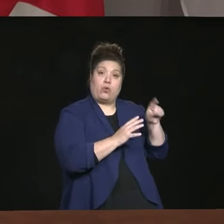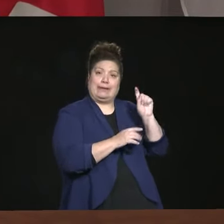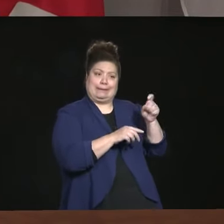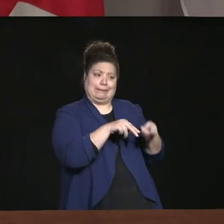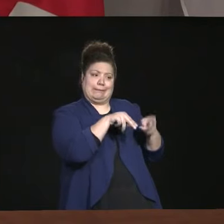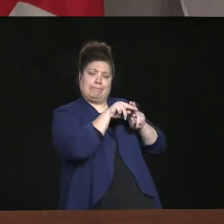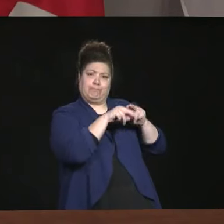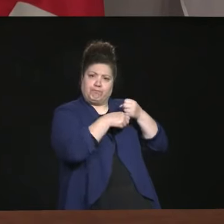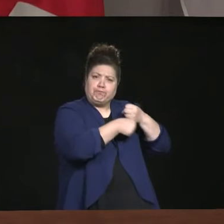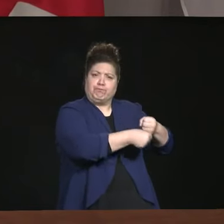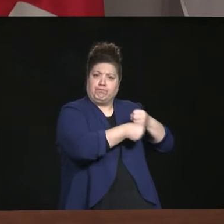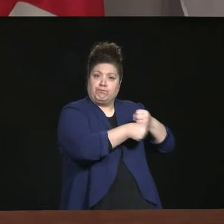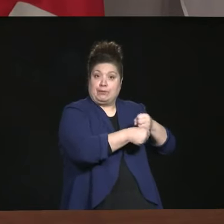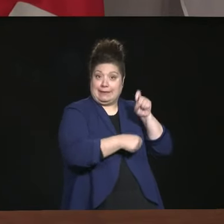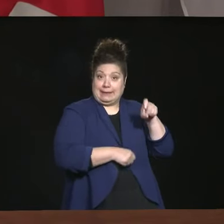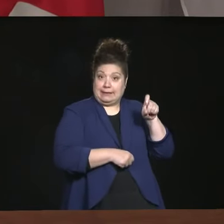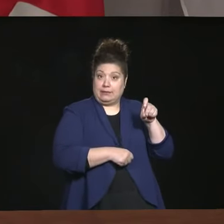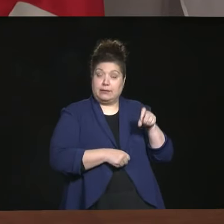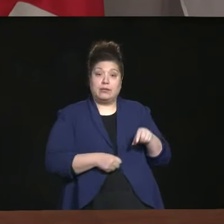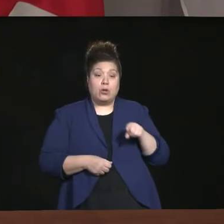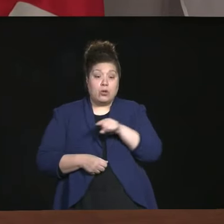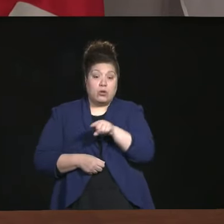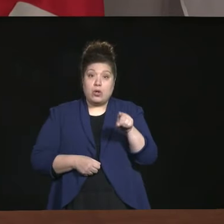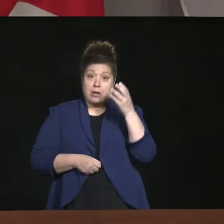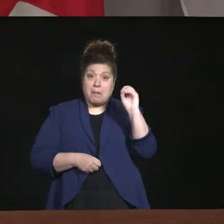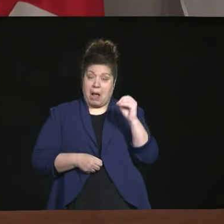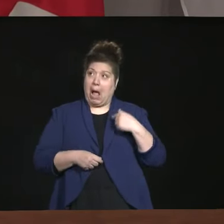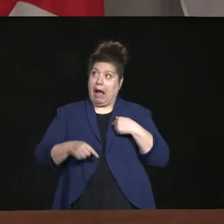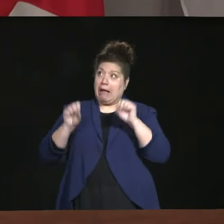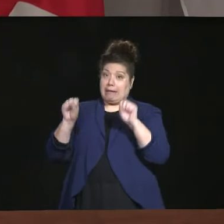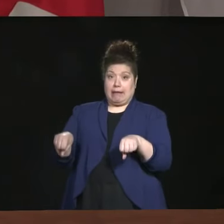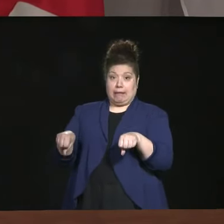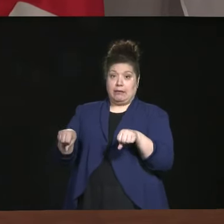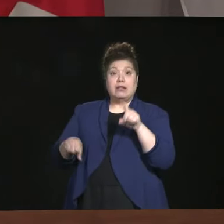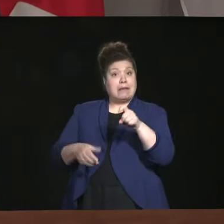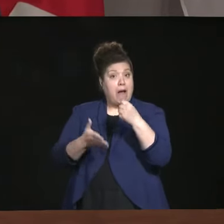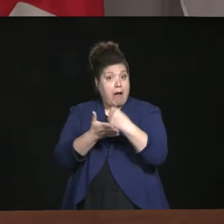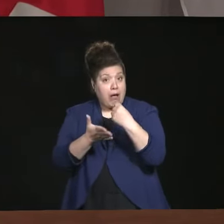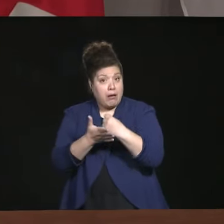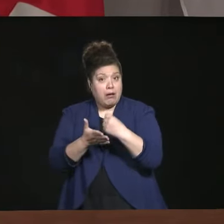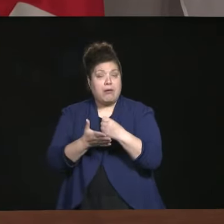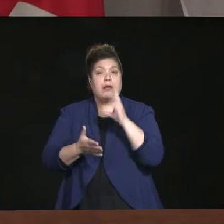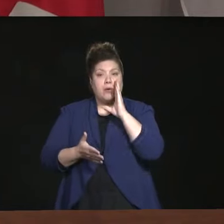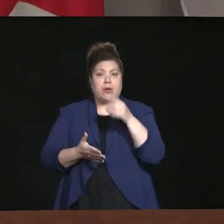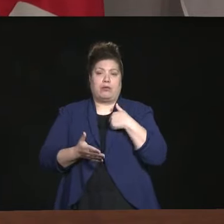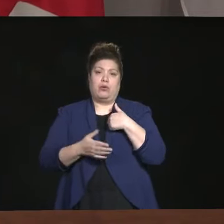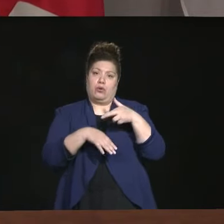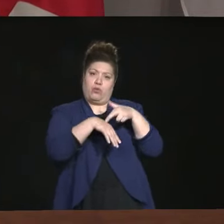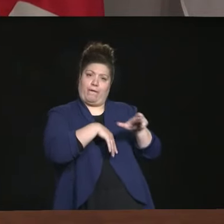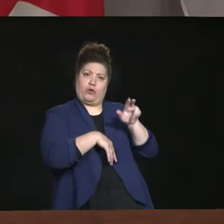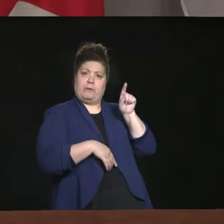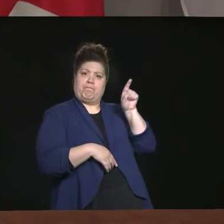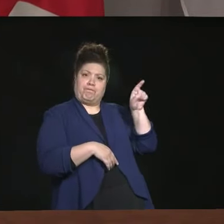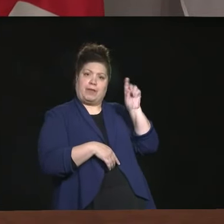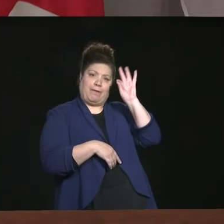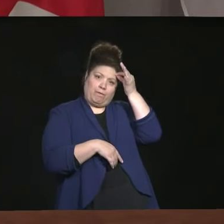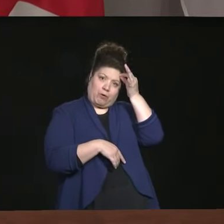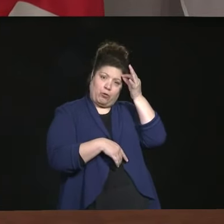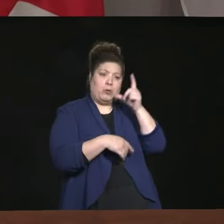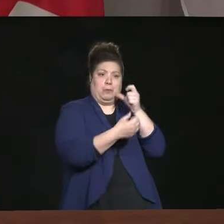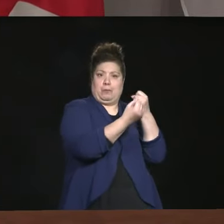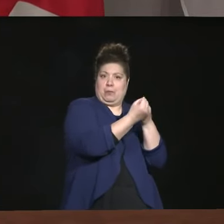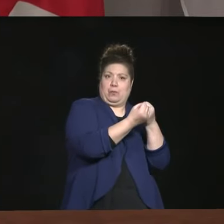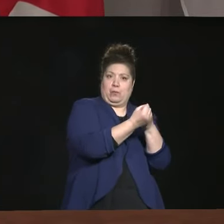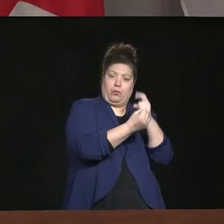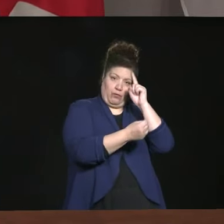you want help, we will connect you with the relevant federal support to ensure we increase domestic supply so that